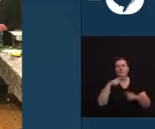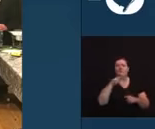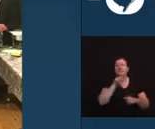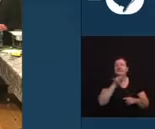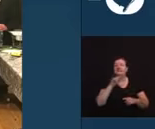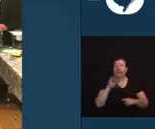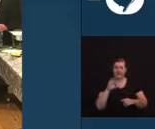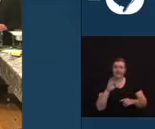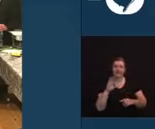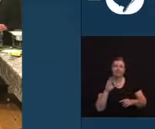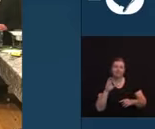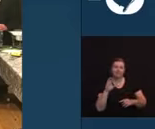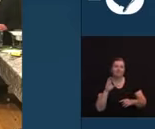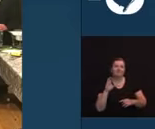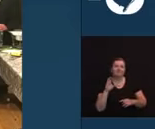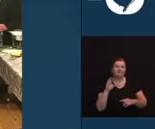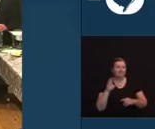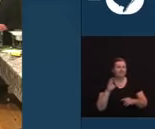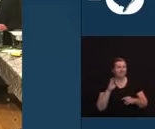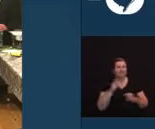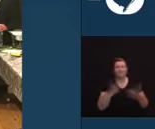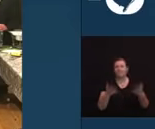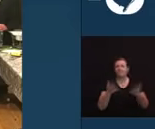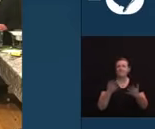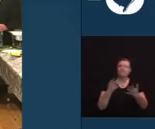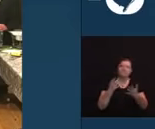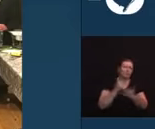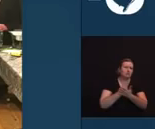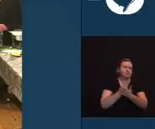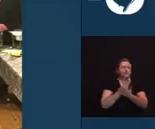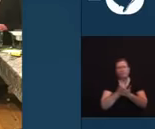every patient as if they were a member of his own family.